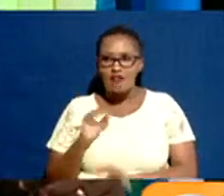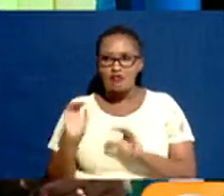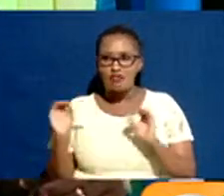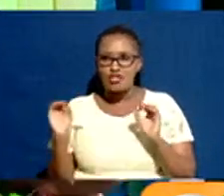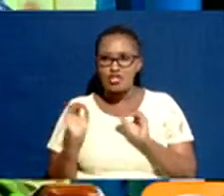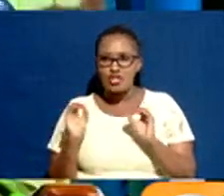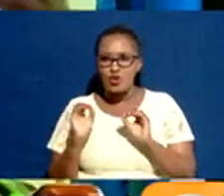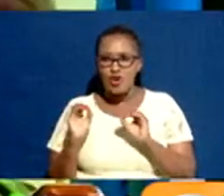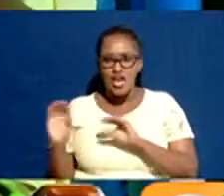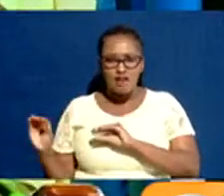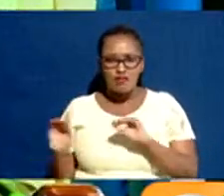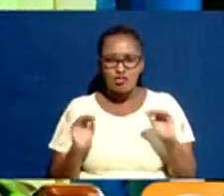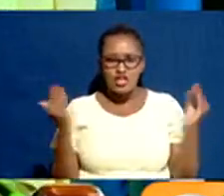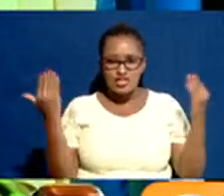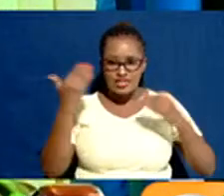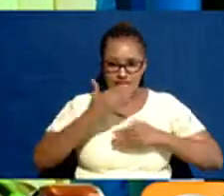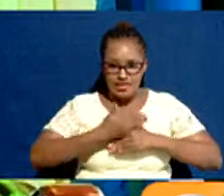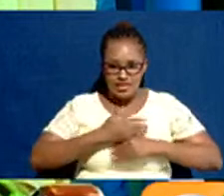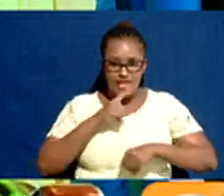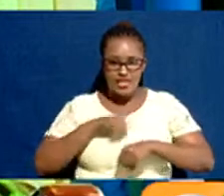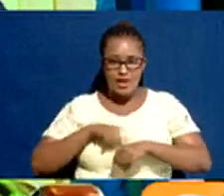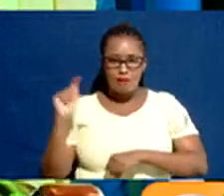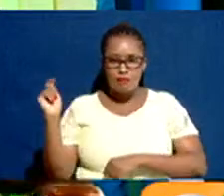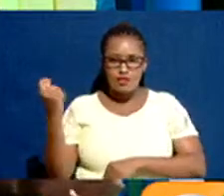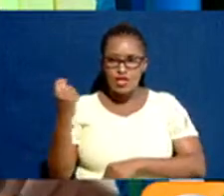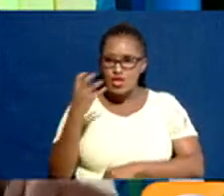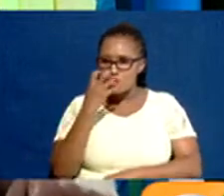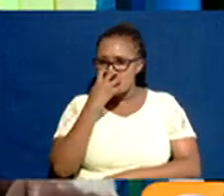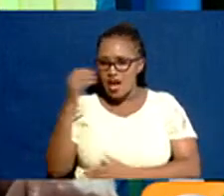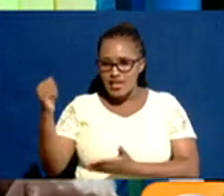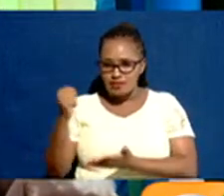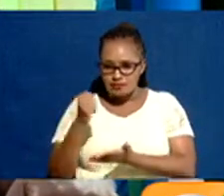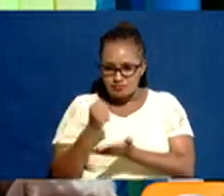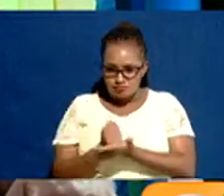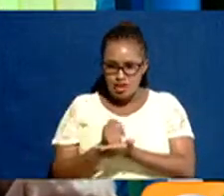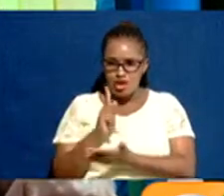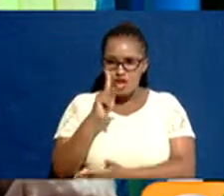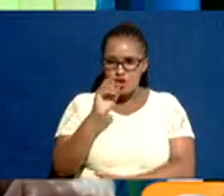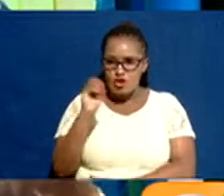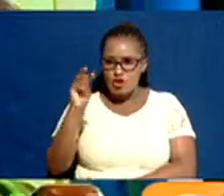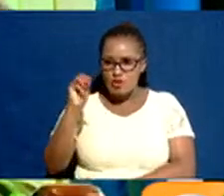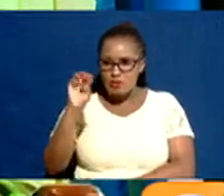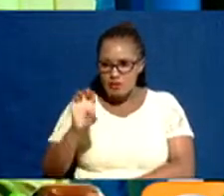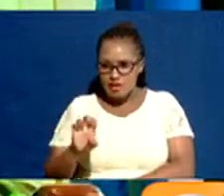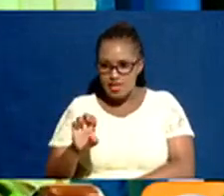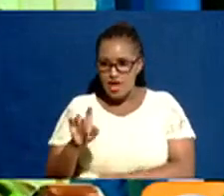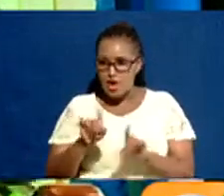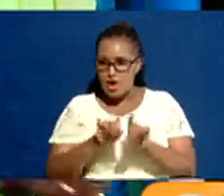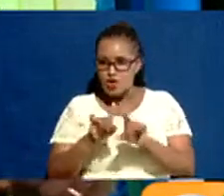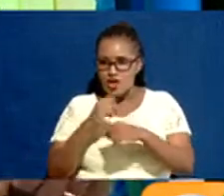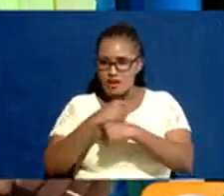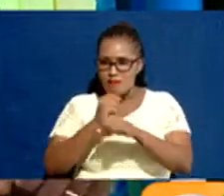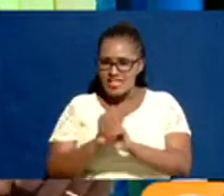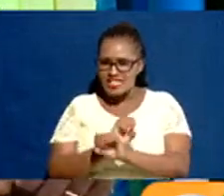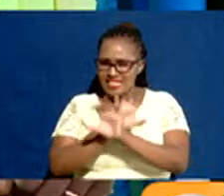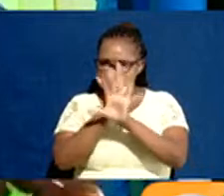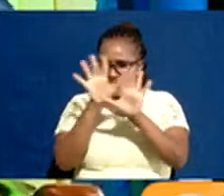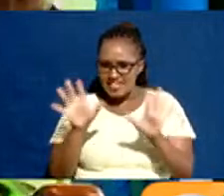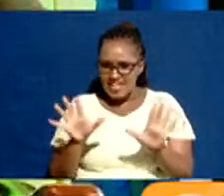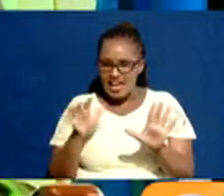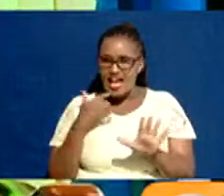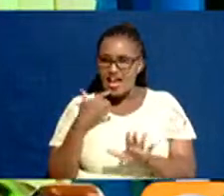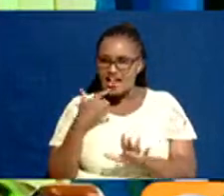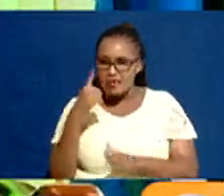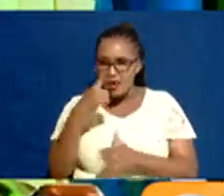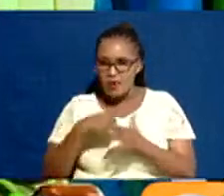online. When President William Ruto hired Japheth Koome as IG, he made it very clear to him on